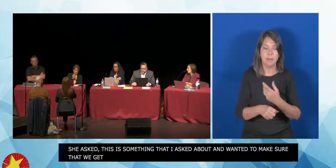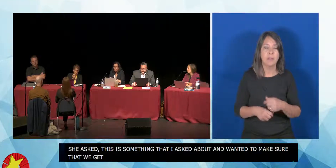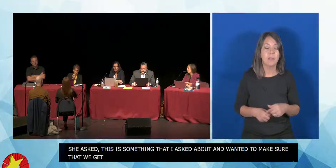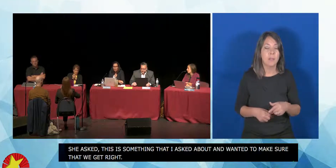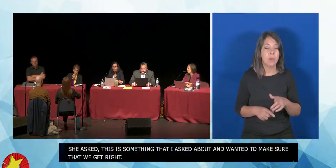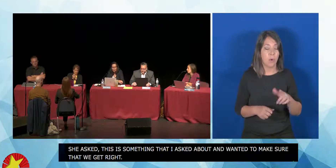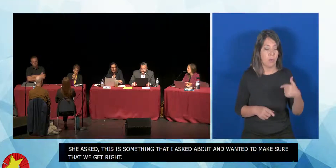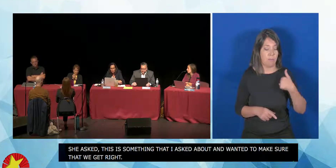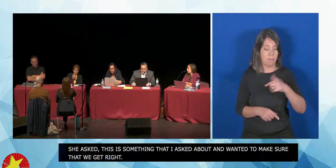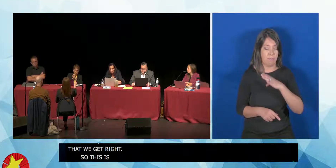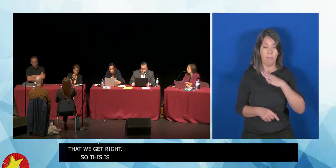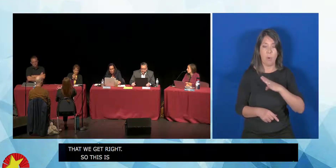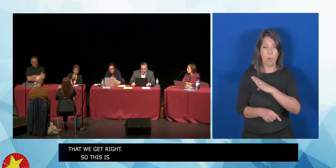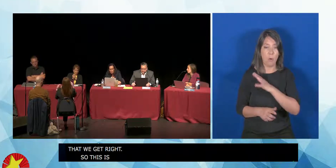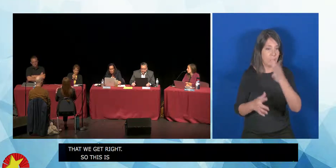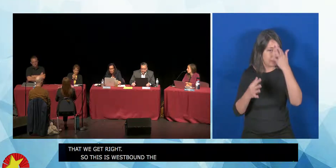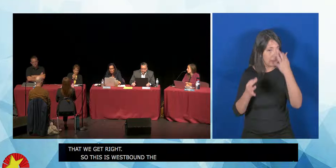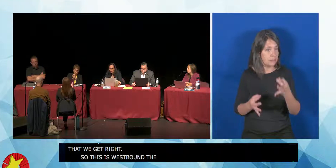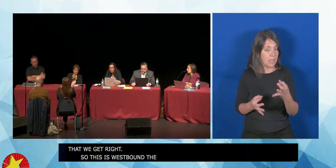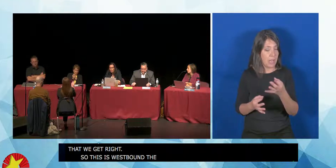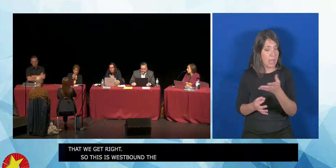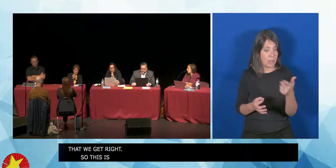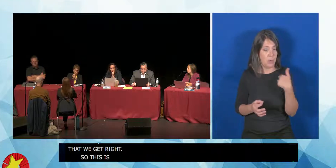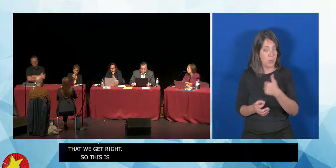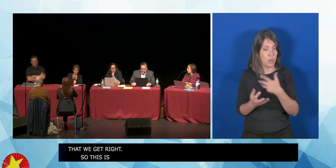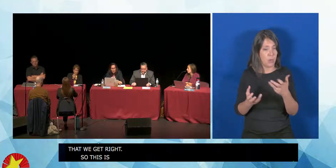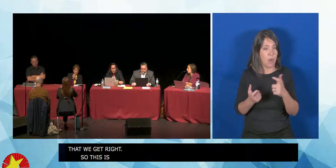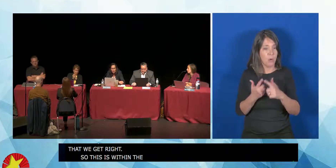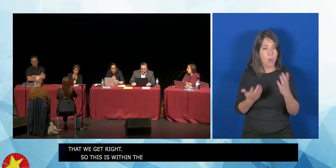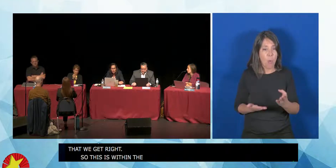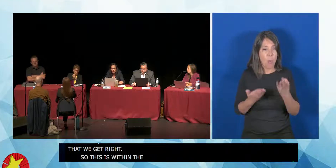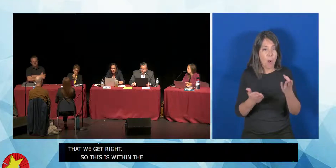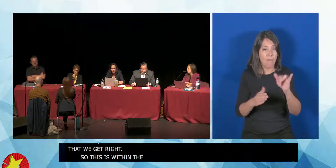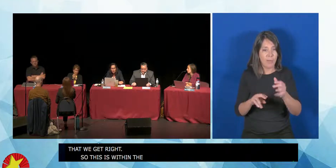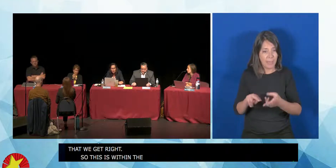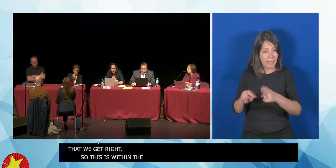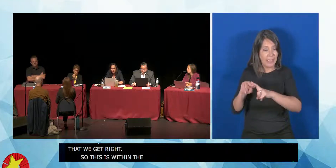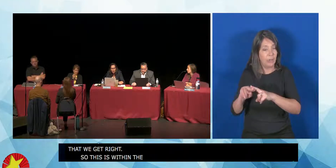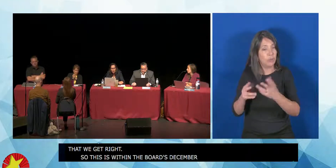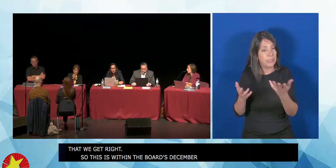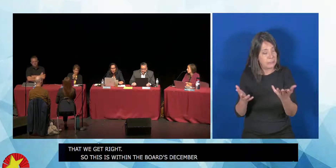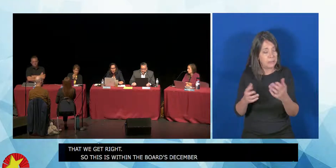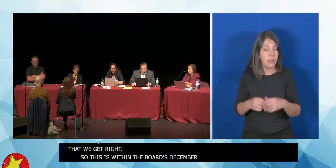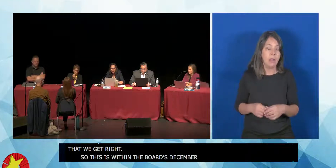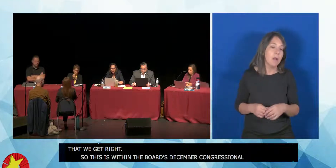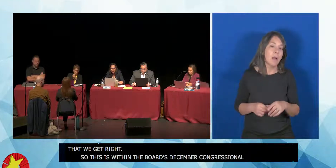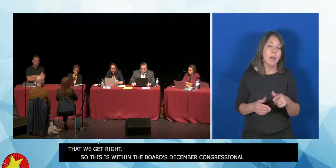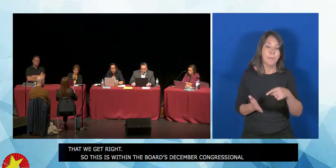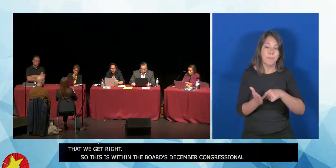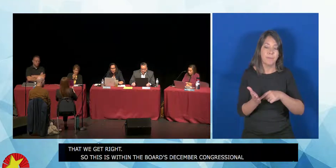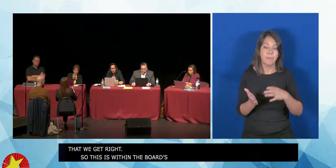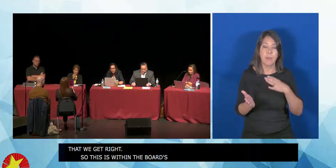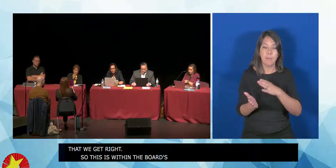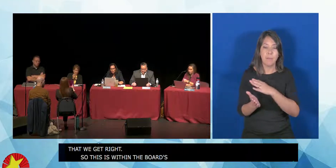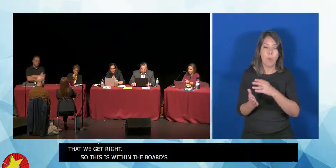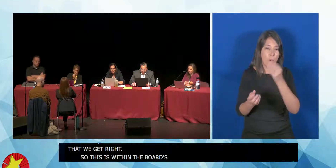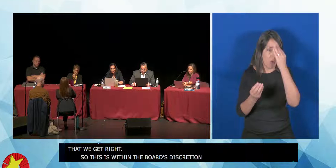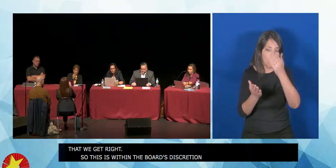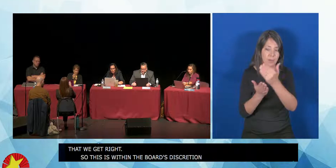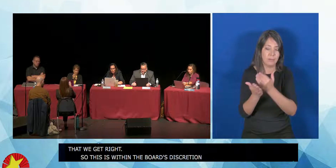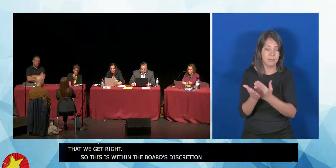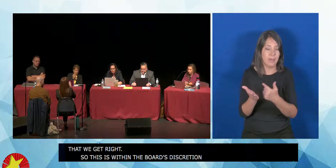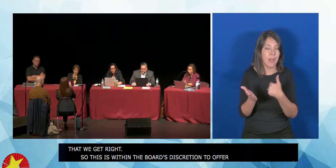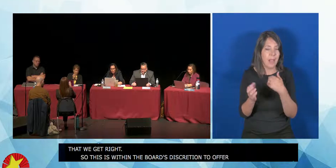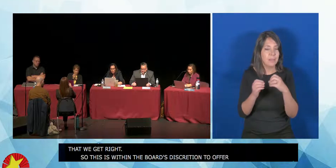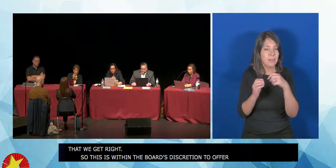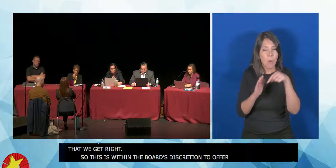to offer that increase or not. There is in the executive content of board docs that's available to the board members